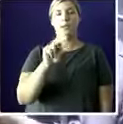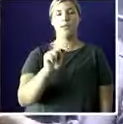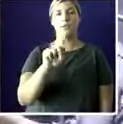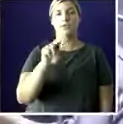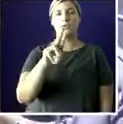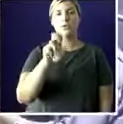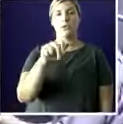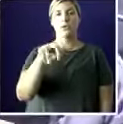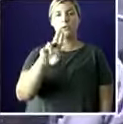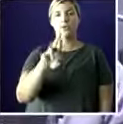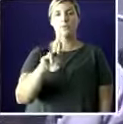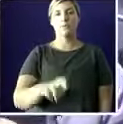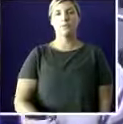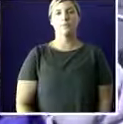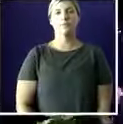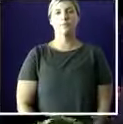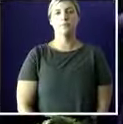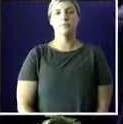Turner.